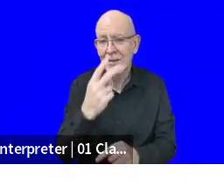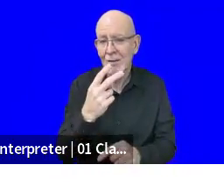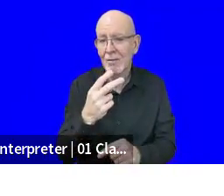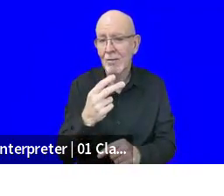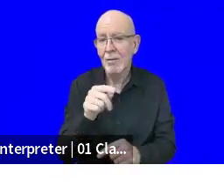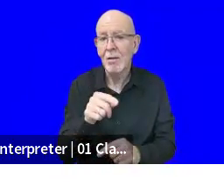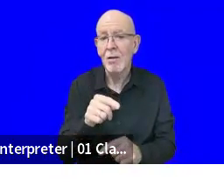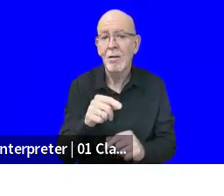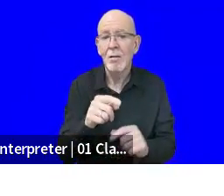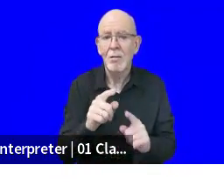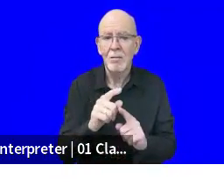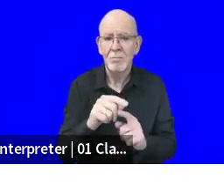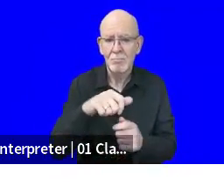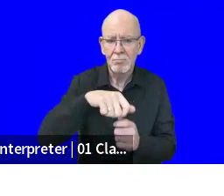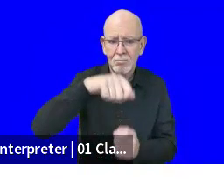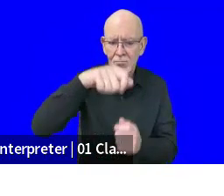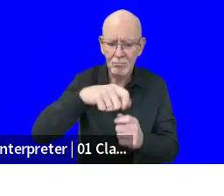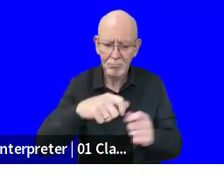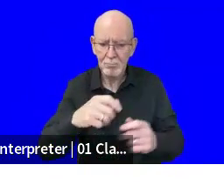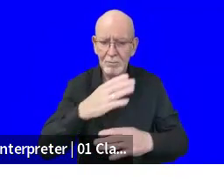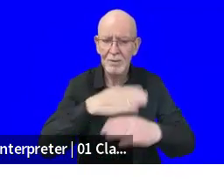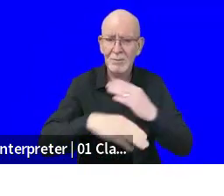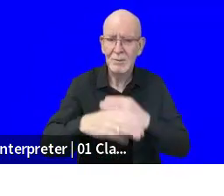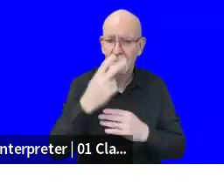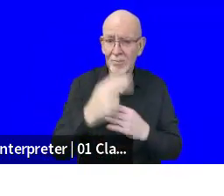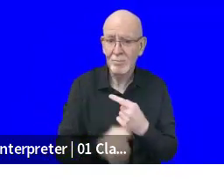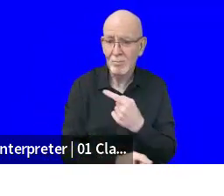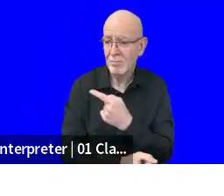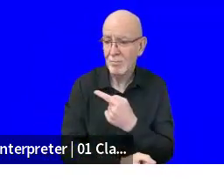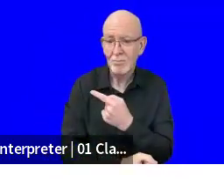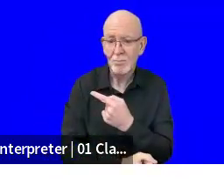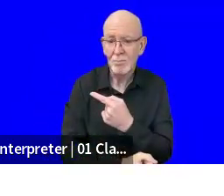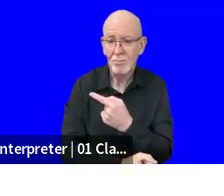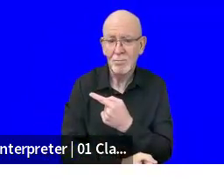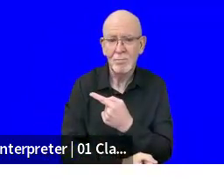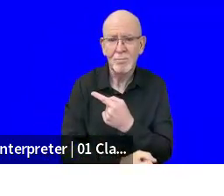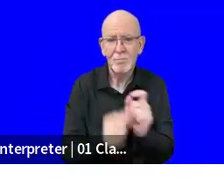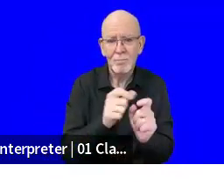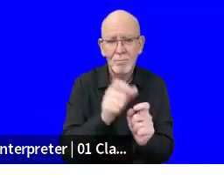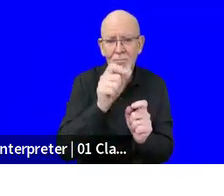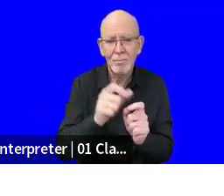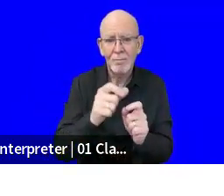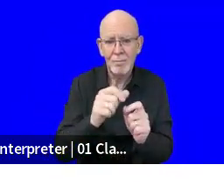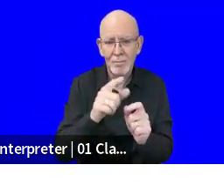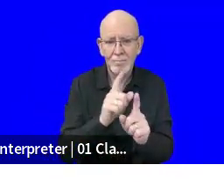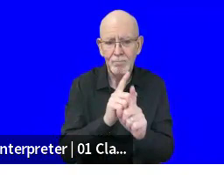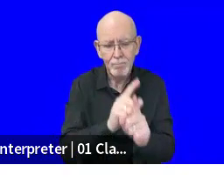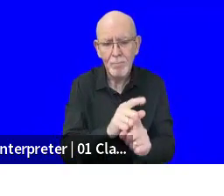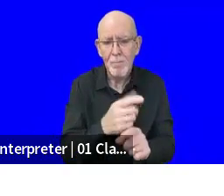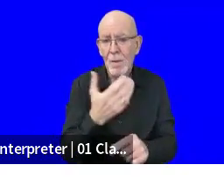an adjustment that we do to a means test assessment. So we have in this graph an example of 5